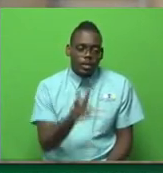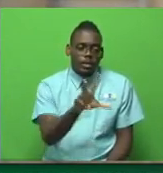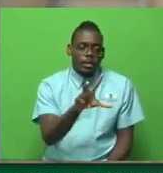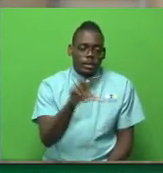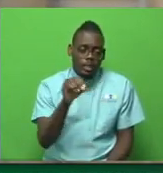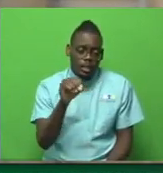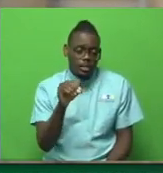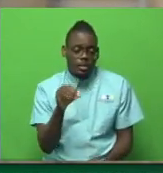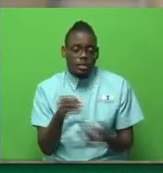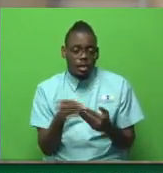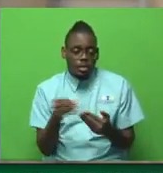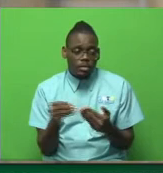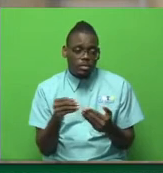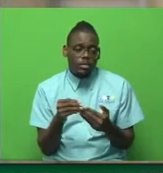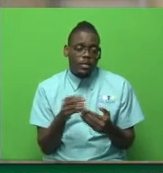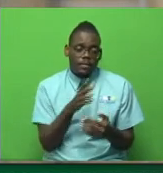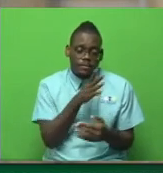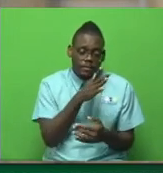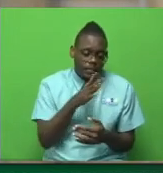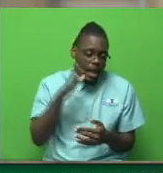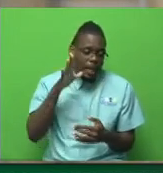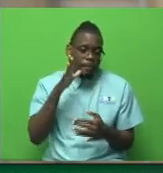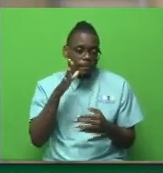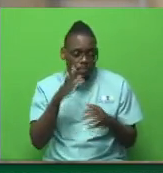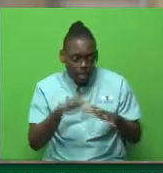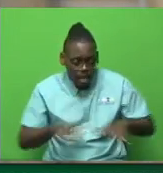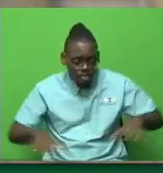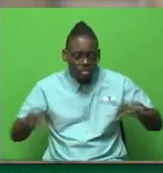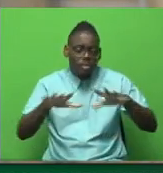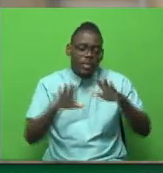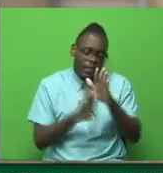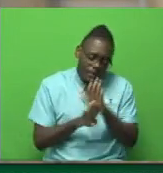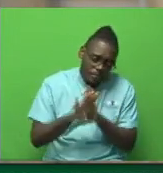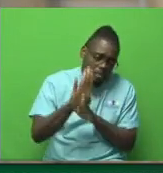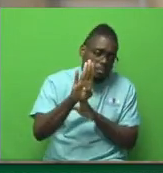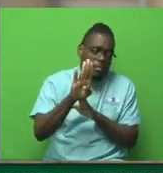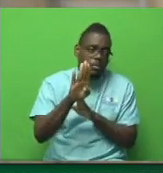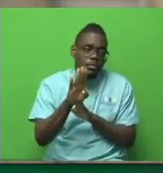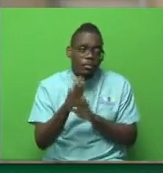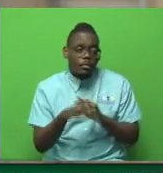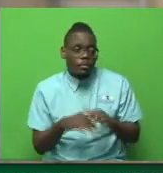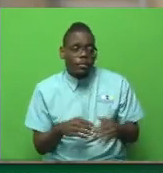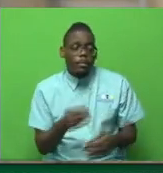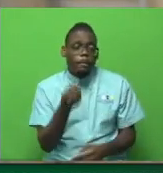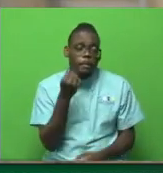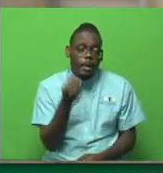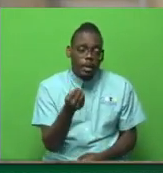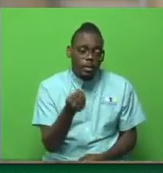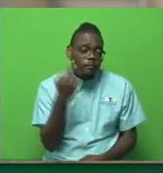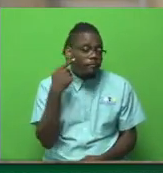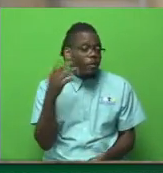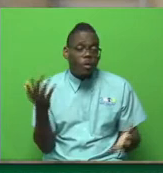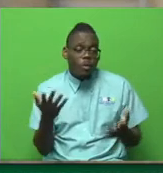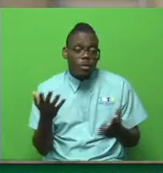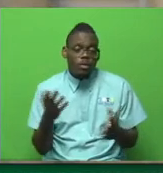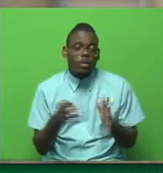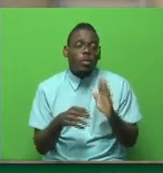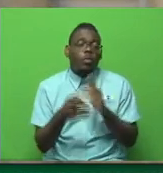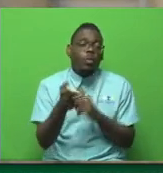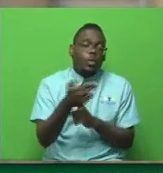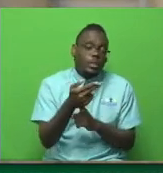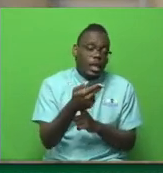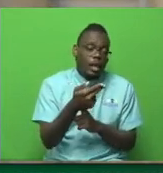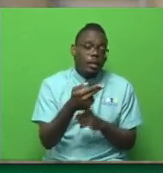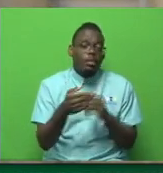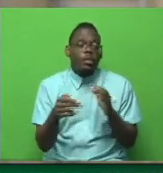Farmland development 50 million for the Tobago Hotel industry for financial Grant support and to facilitate maintenance